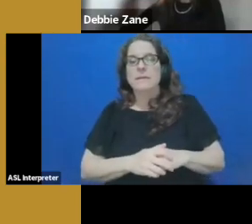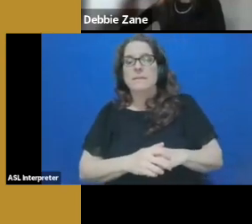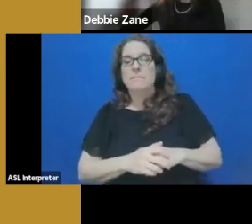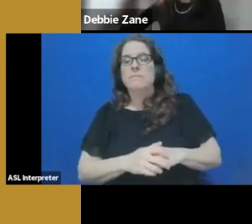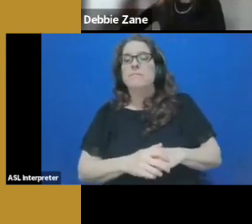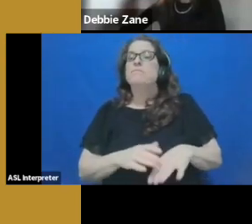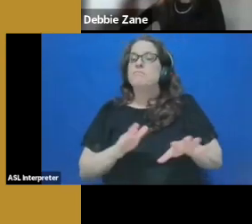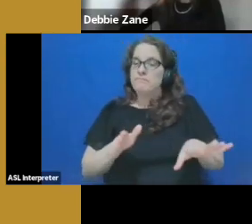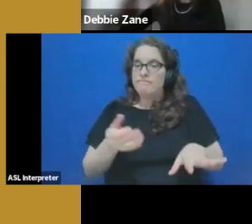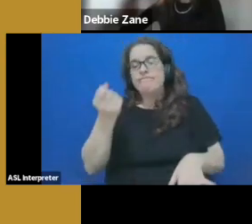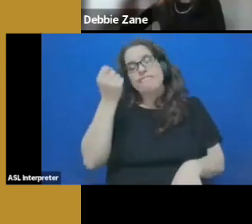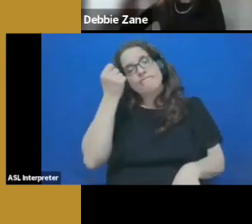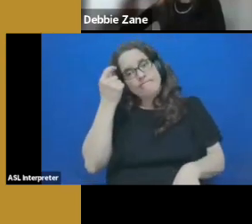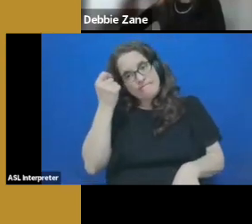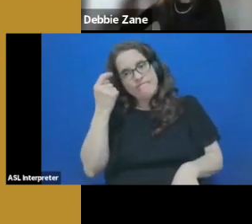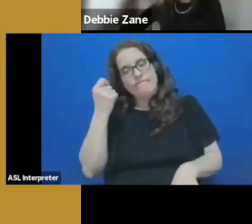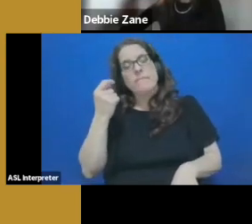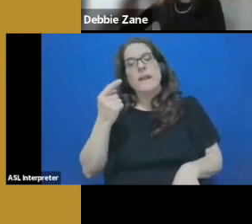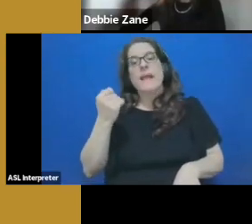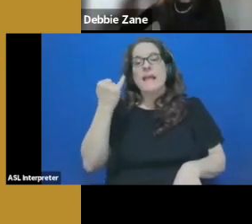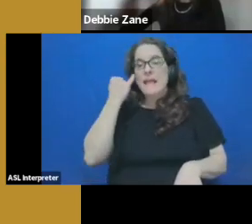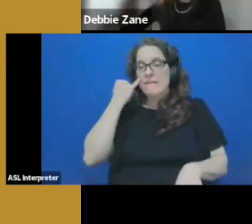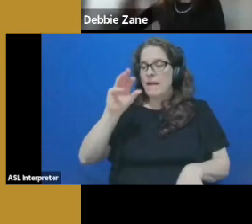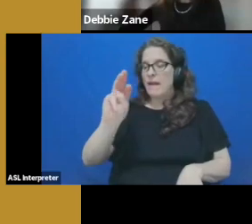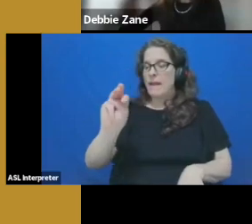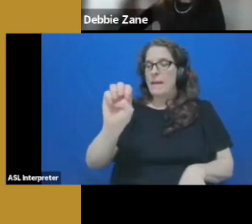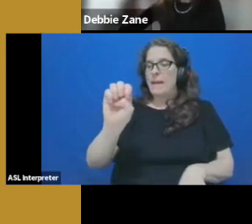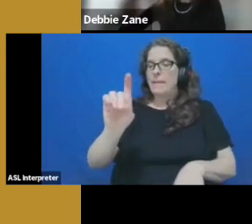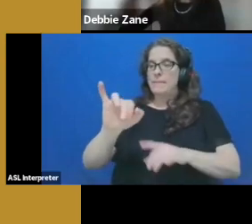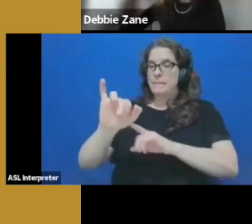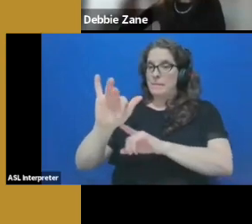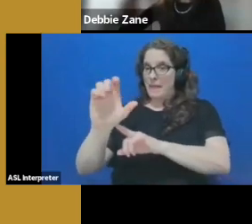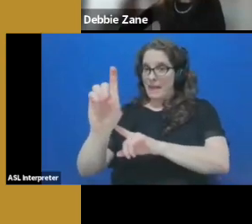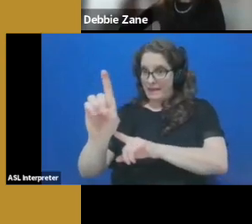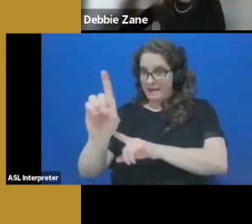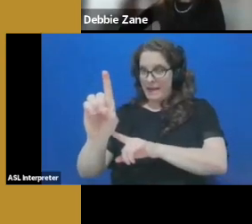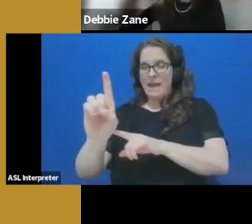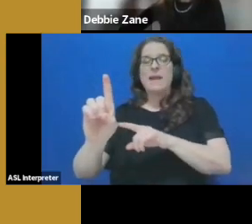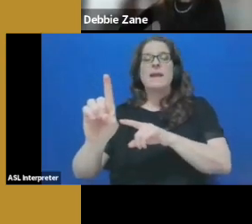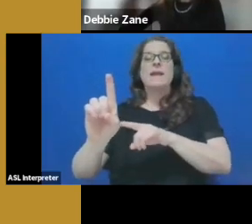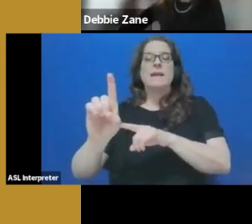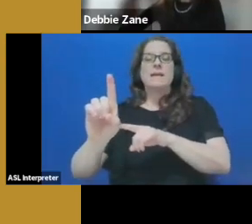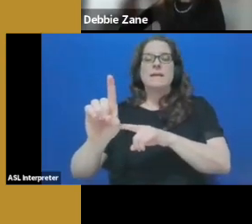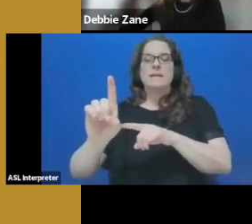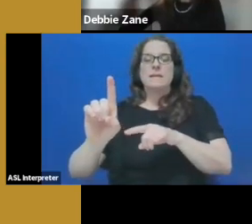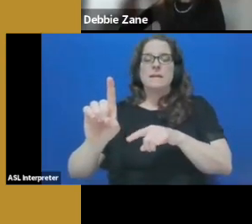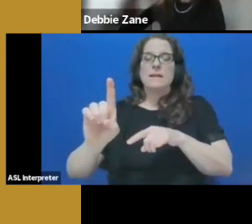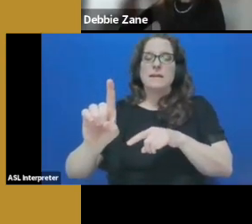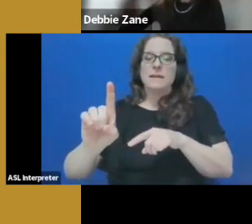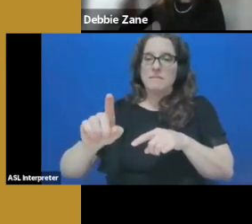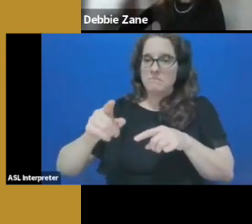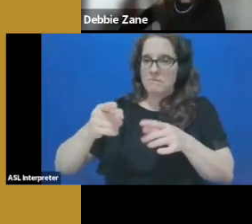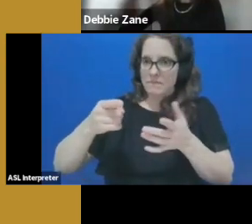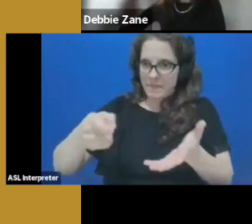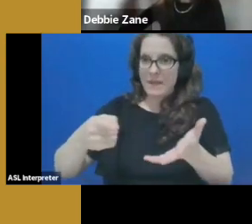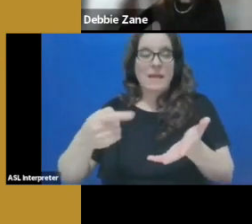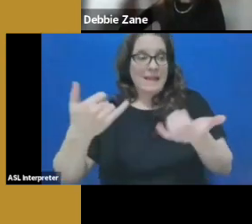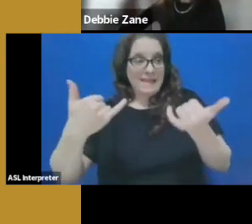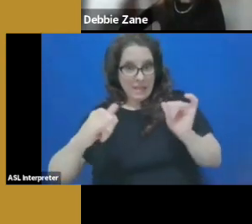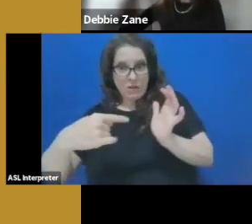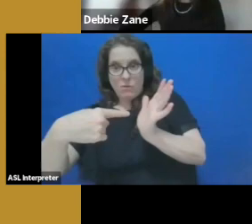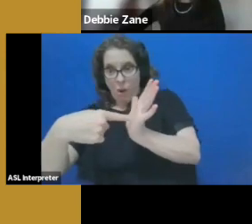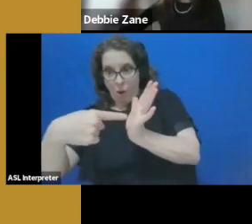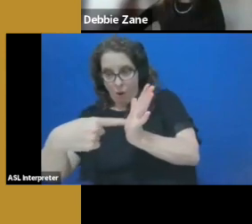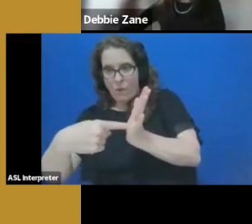to the amount equal to the Medicaid benefits the beneficiary received. No additions may be made to the trust after